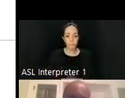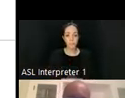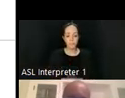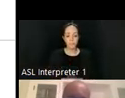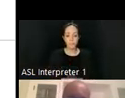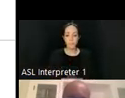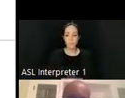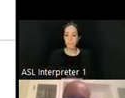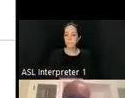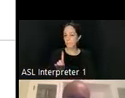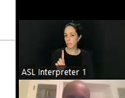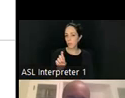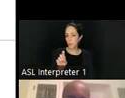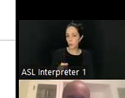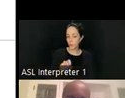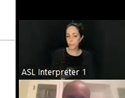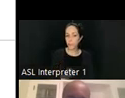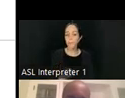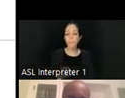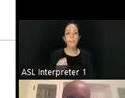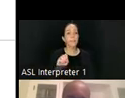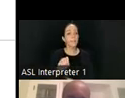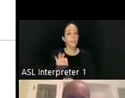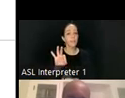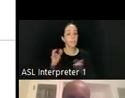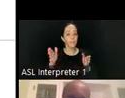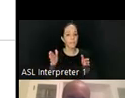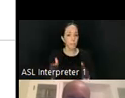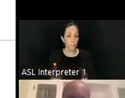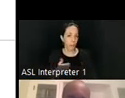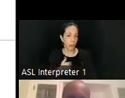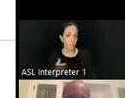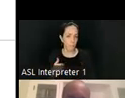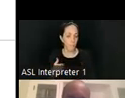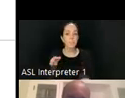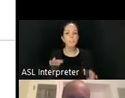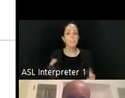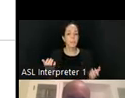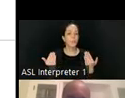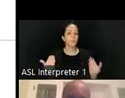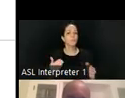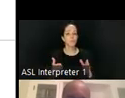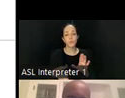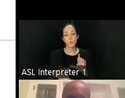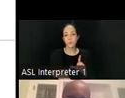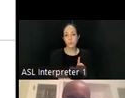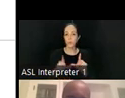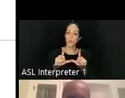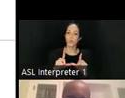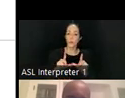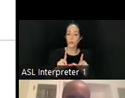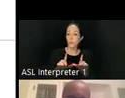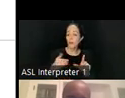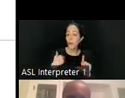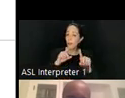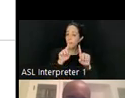my question was, if a member decides to renew, is there any different criteria?